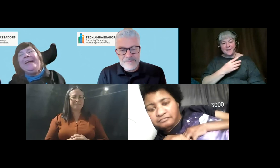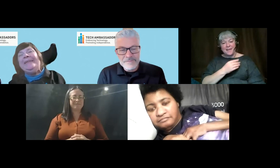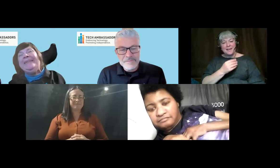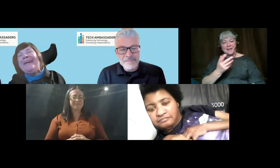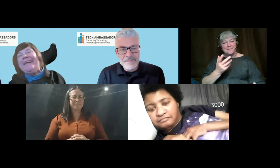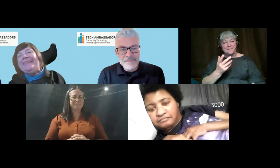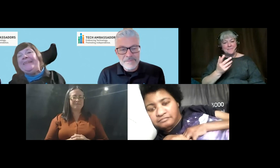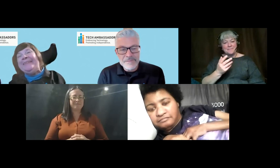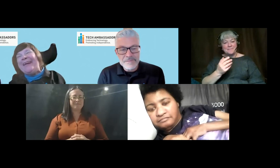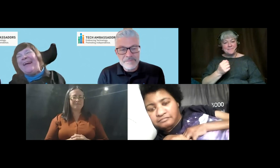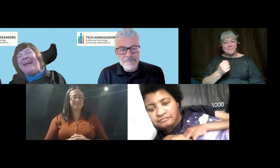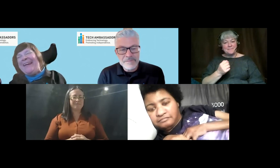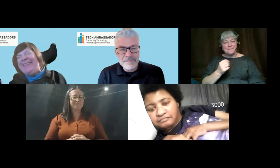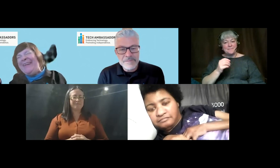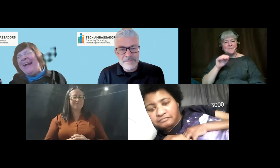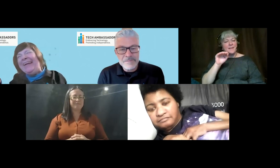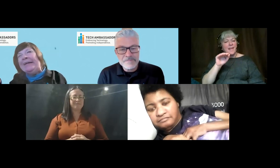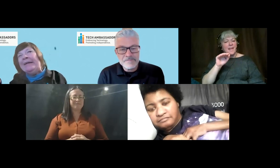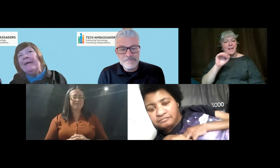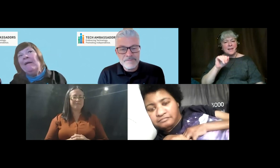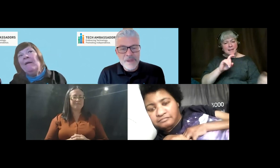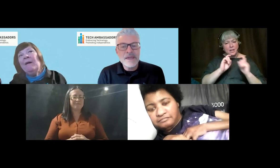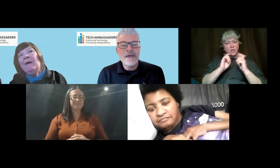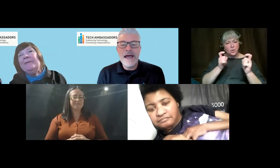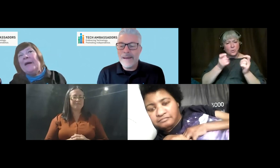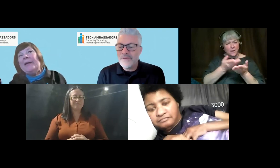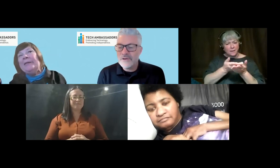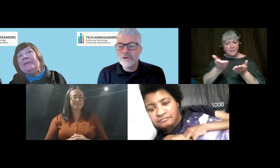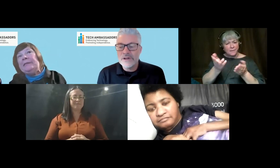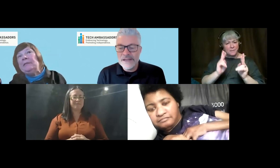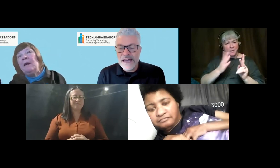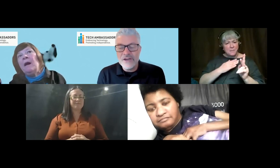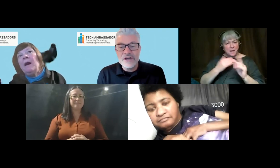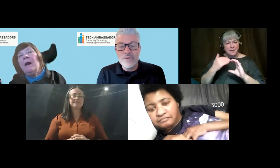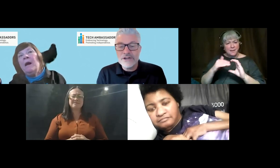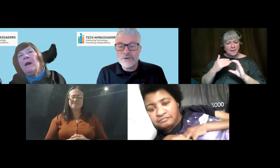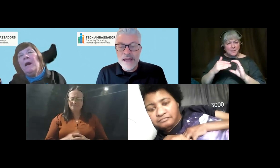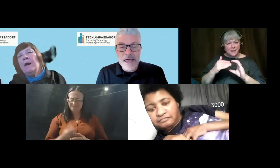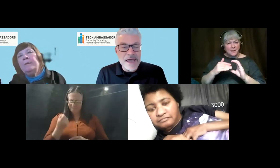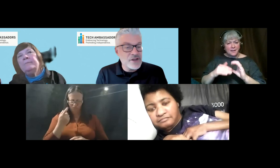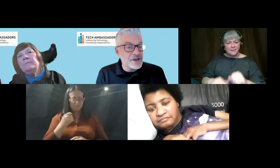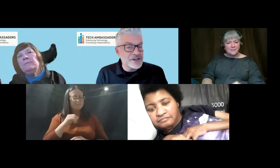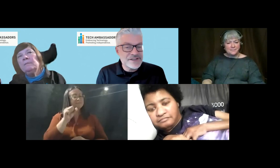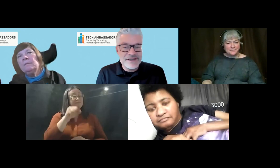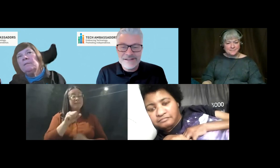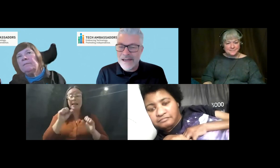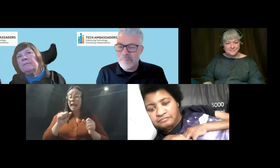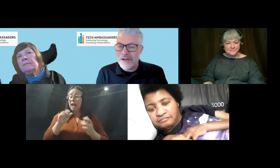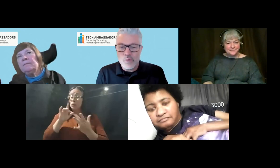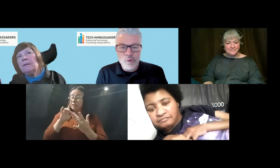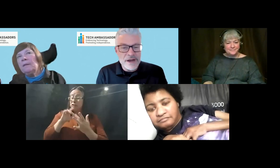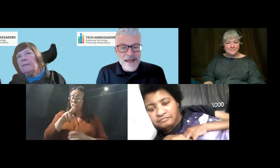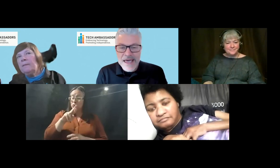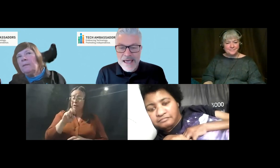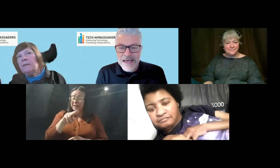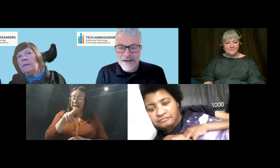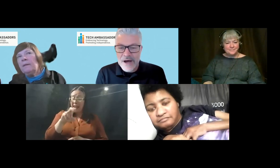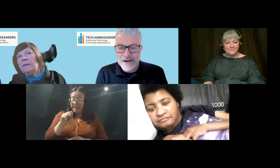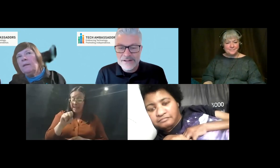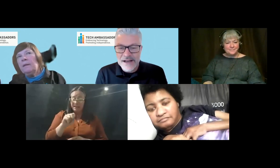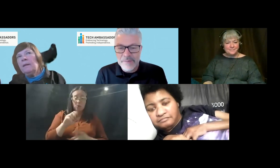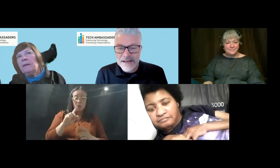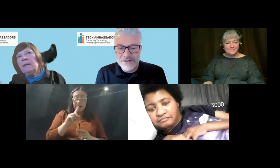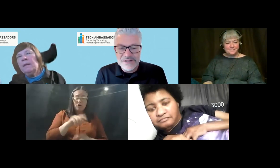Can you give them my email? Absolutely. Yeah. You can reach Renee. You can just type in Renee